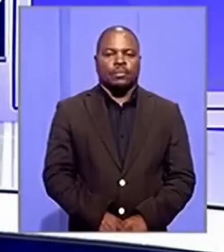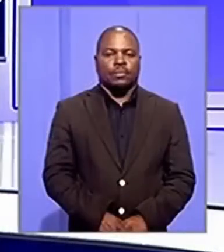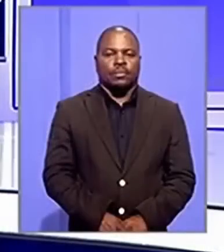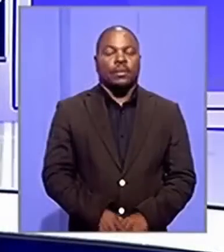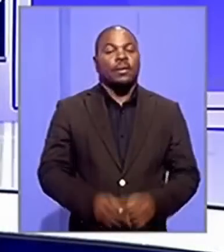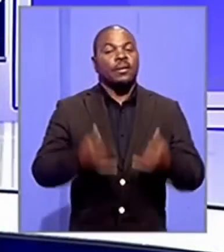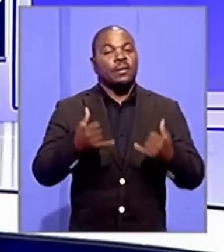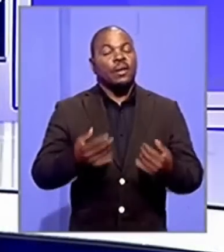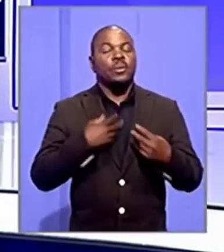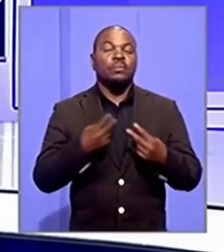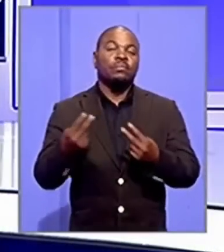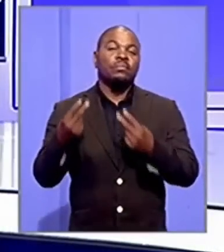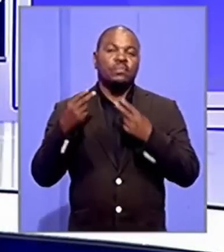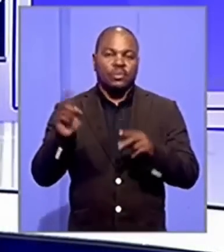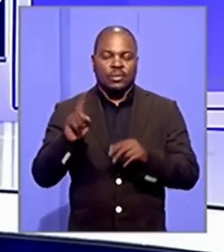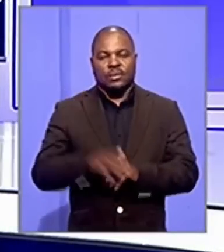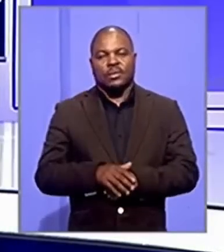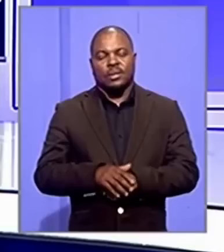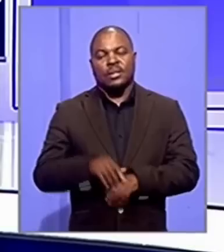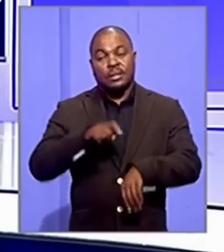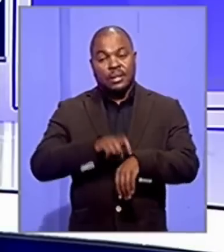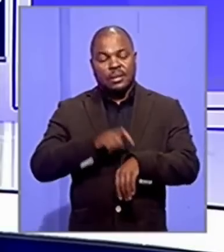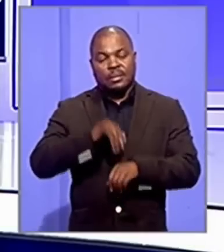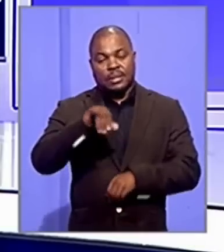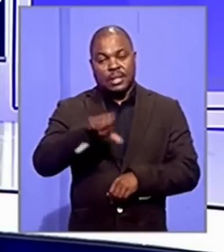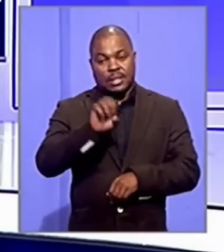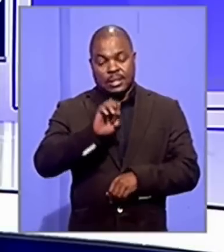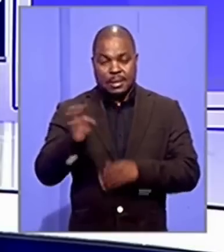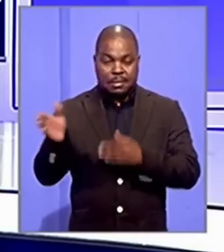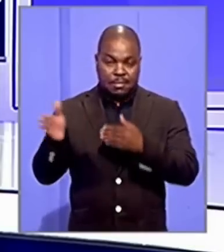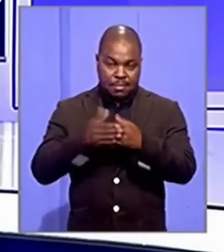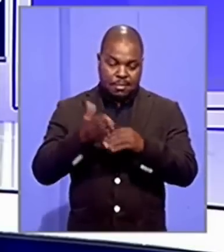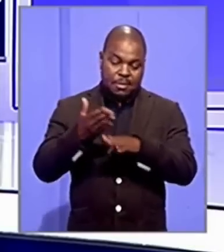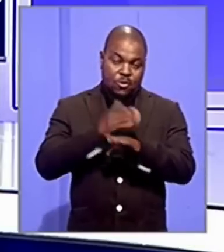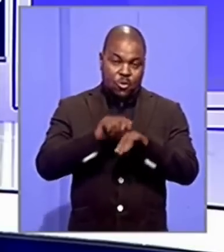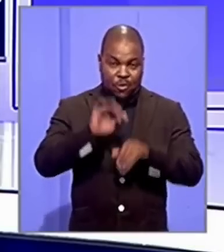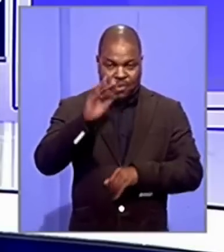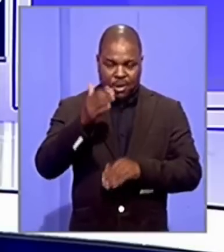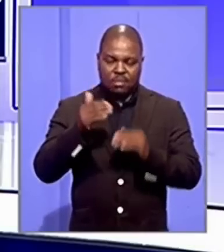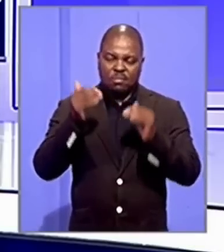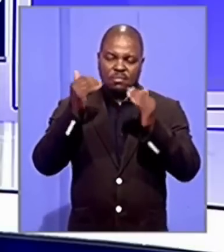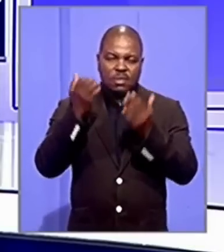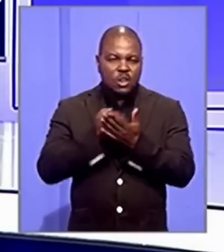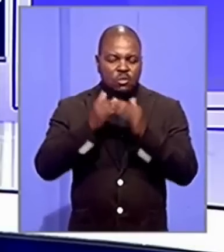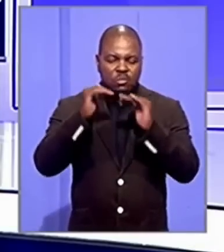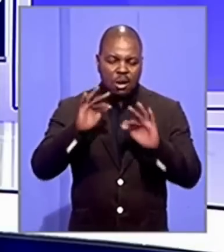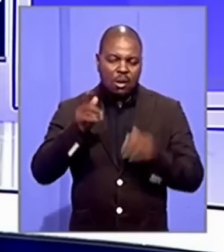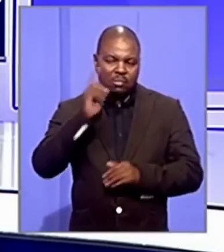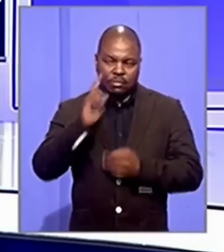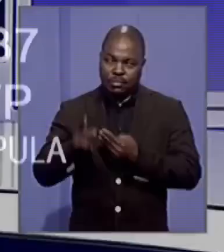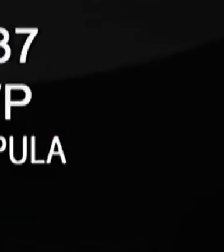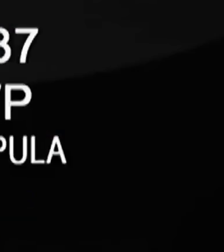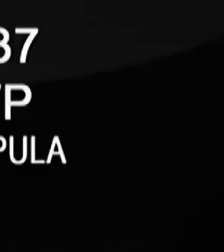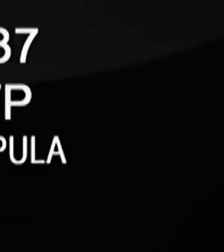Bjale a re boneng ka boripana gore mebaraka e be e eme bjang ge JSE e tswalela pijana ka iri ya 5.